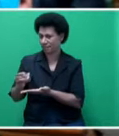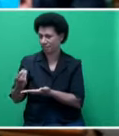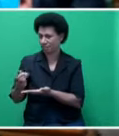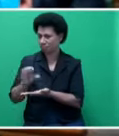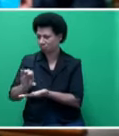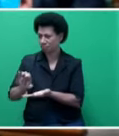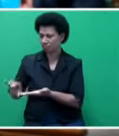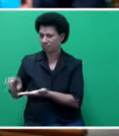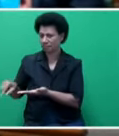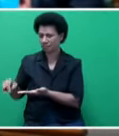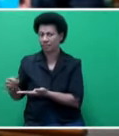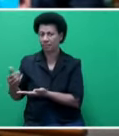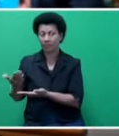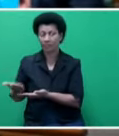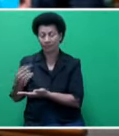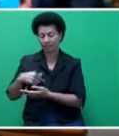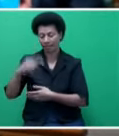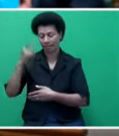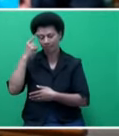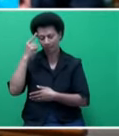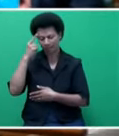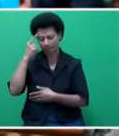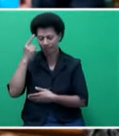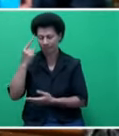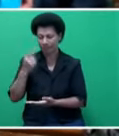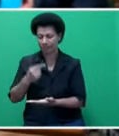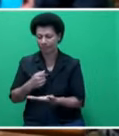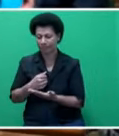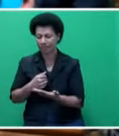I think, Mr. Speaker,